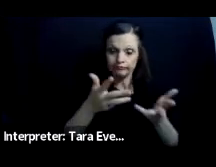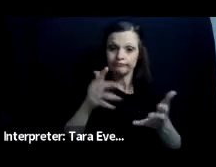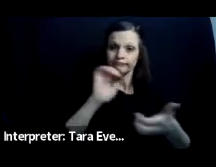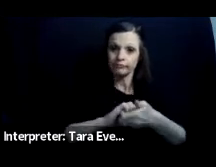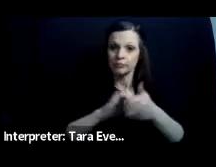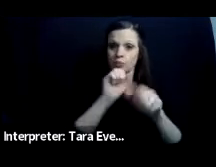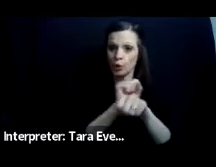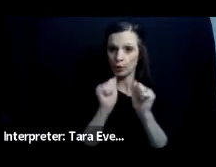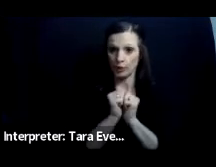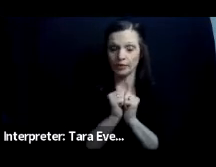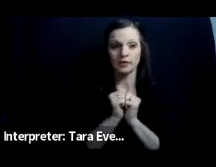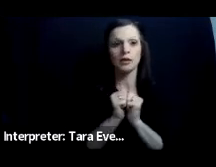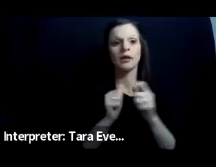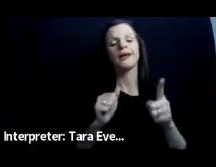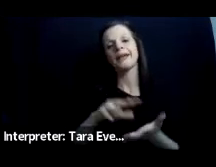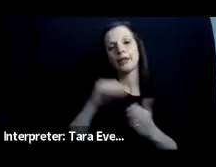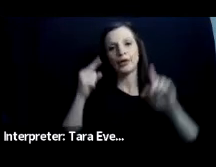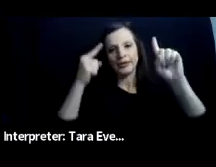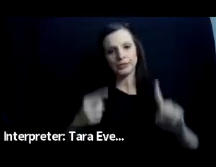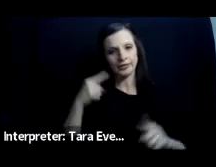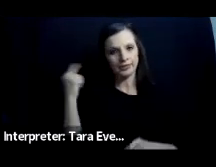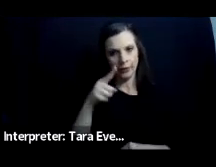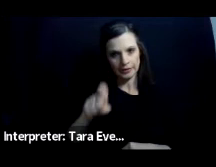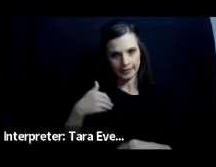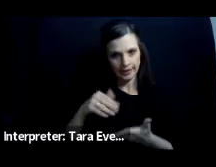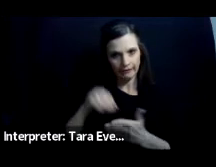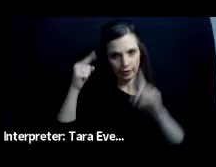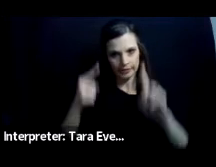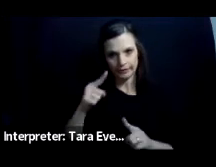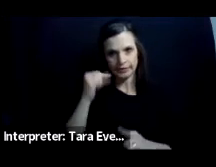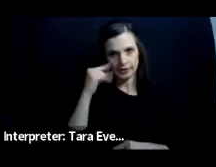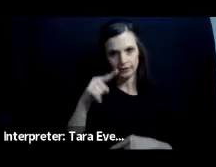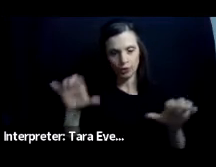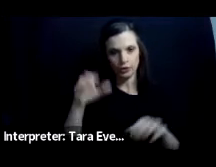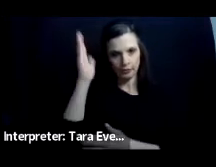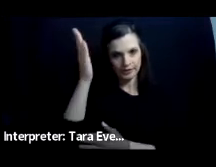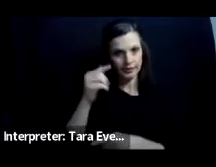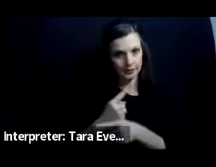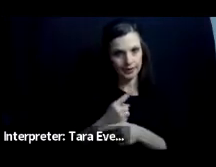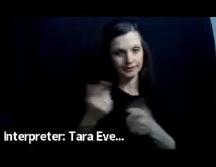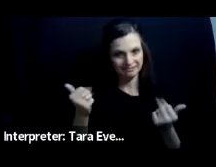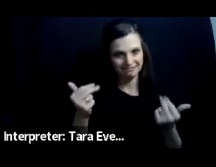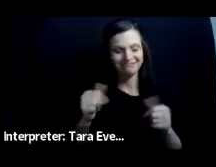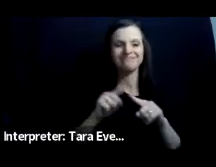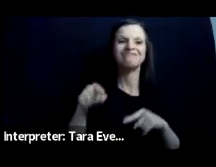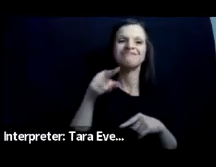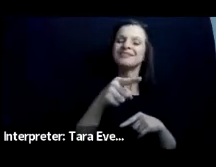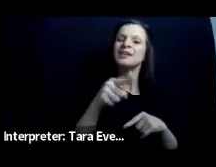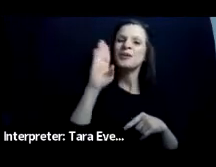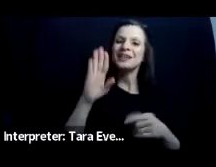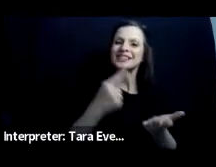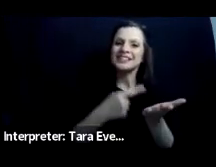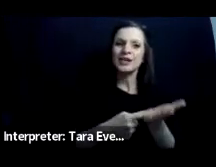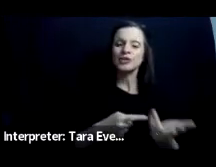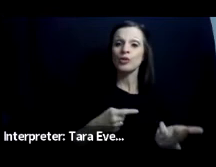And so learning objectives, because you always got to have learning objectives if you're doing a presentation. We're going to talk about 3 ways